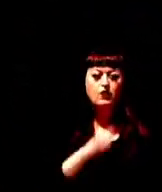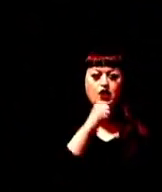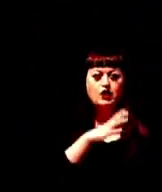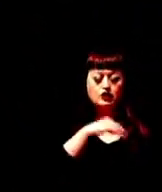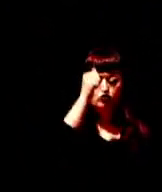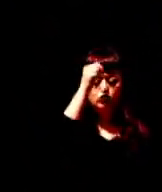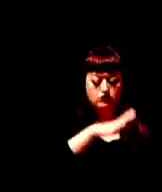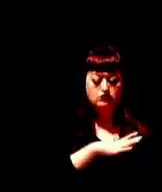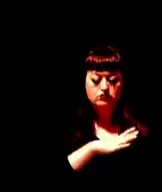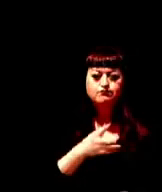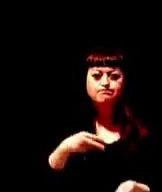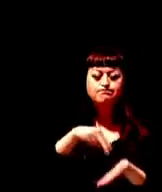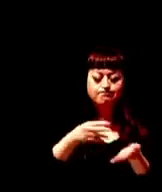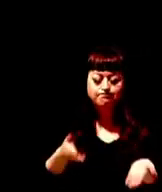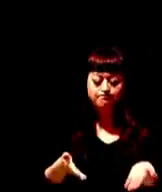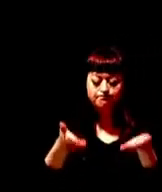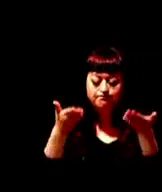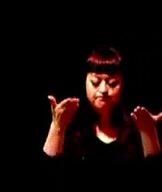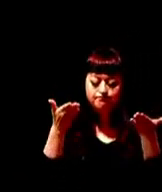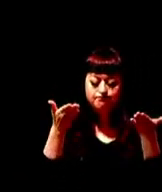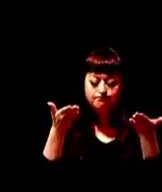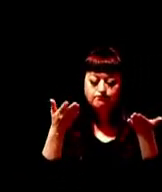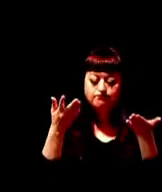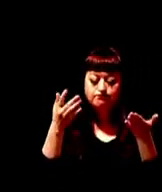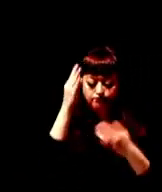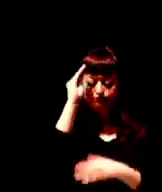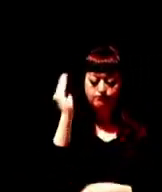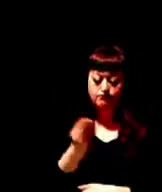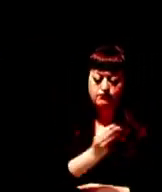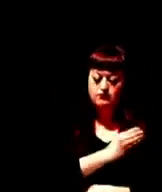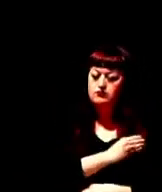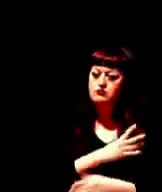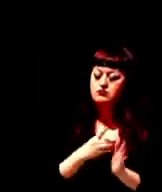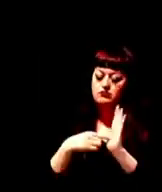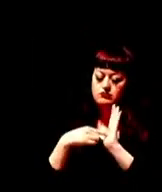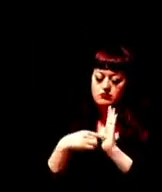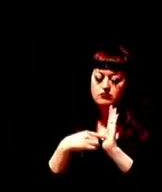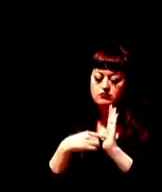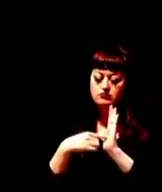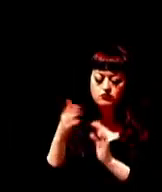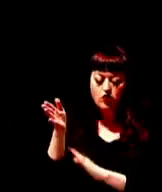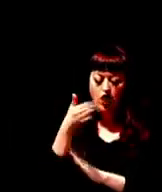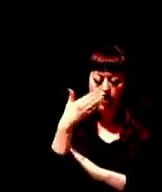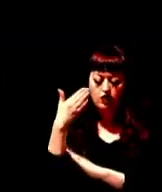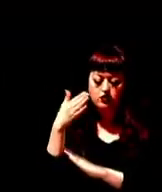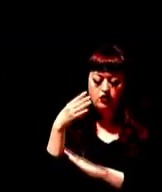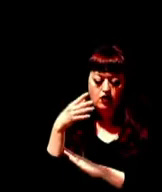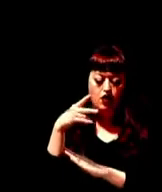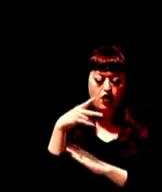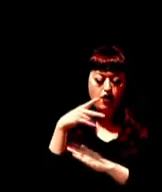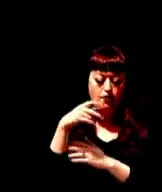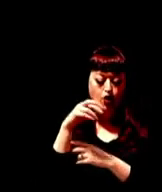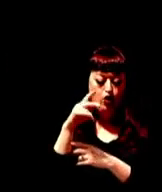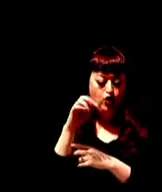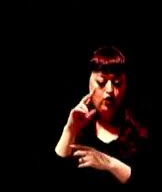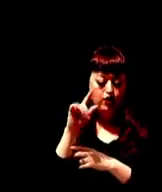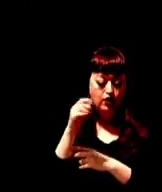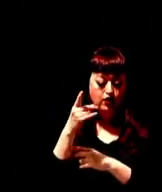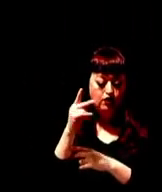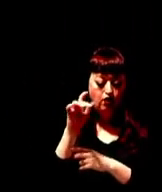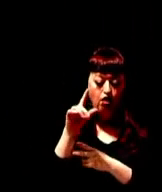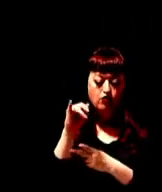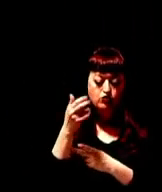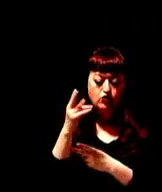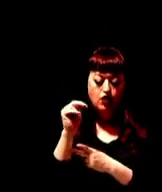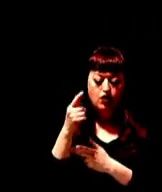Ladies and gentlemen, please rise and remove any headgear from the presentation of The Colors by Parker Liddell, John Garcia, Justice Johnson, and Faith Hansen under the